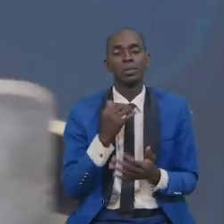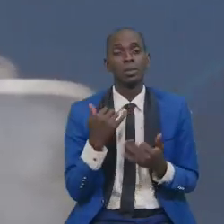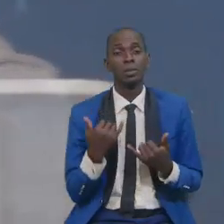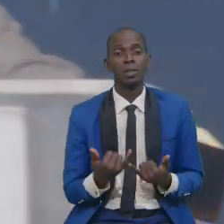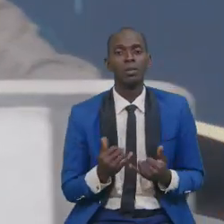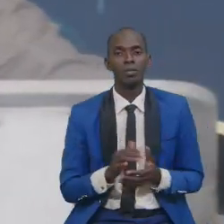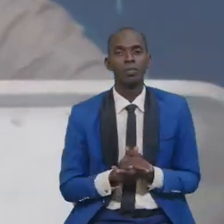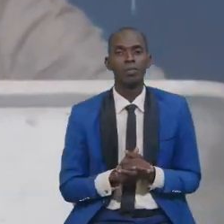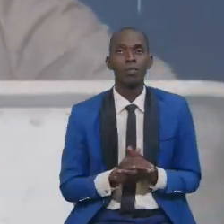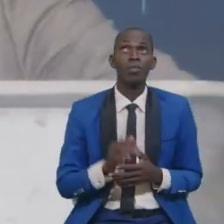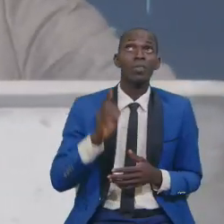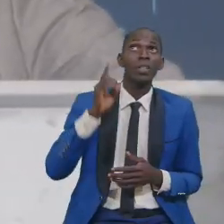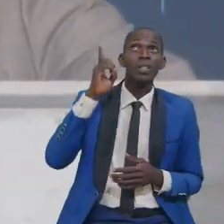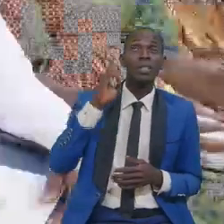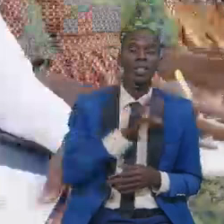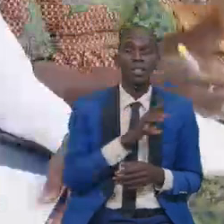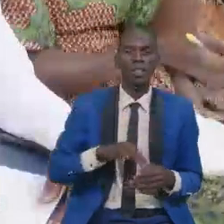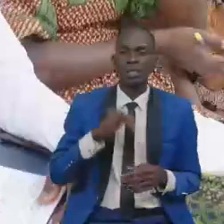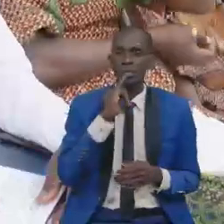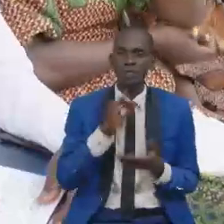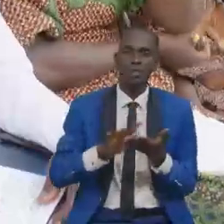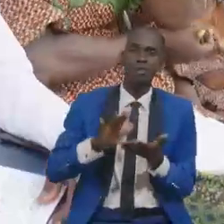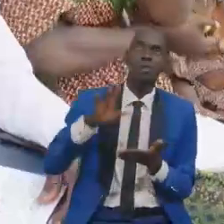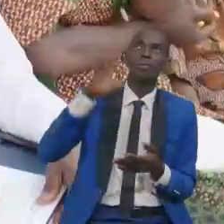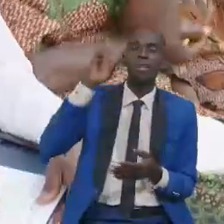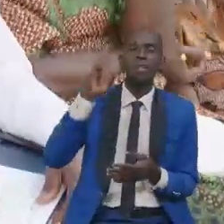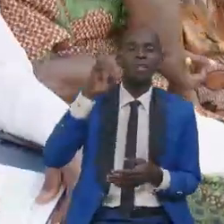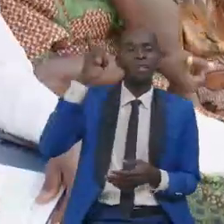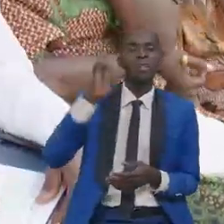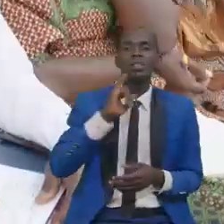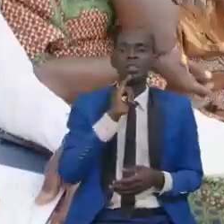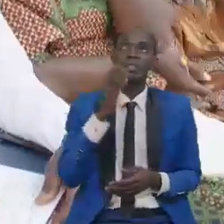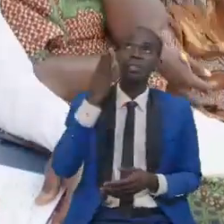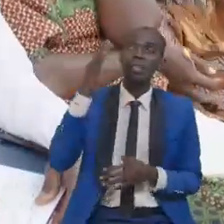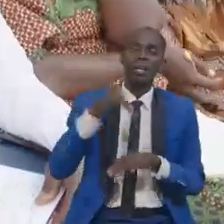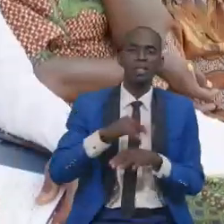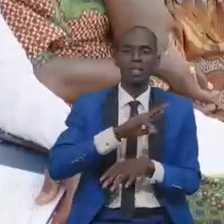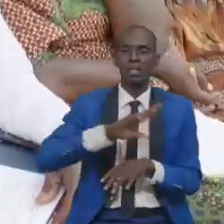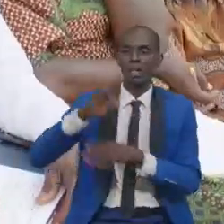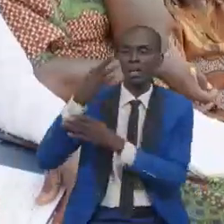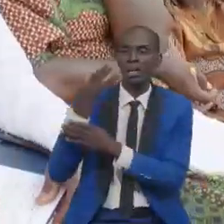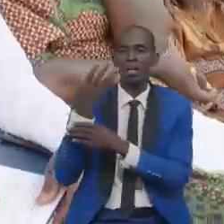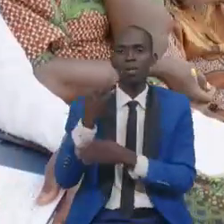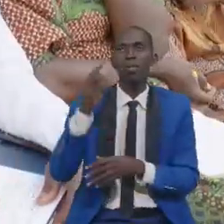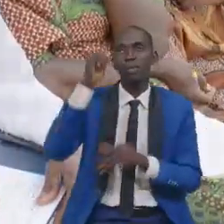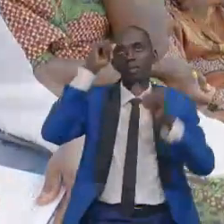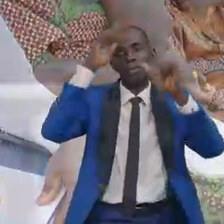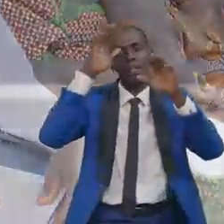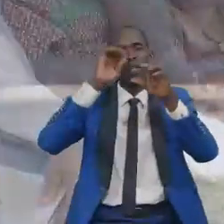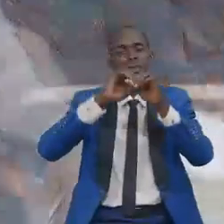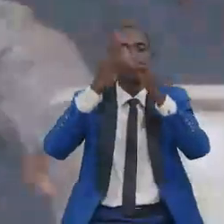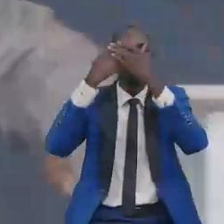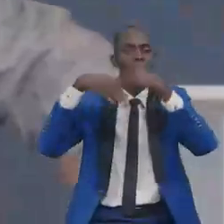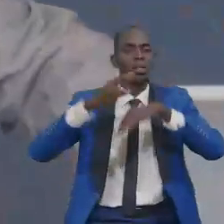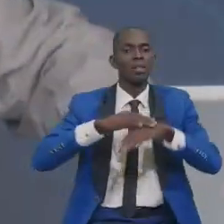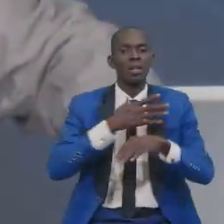he is glorified he sees at the right time of the father on Earth and being exalted